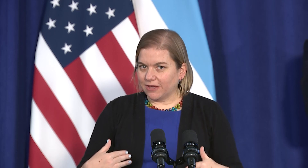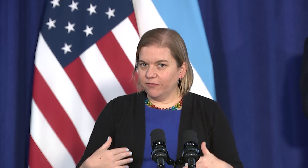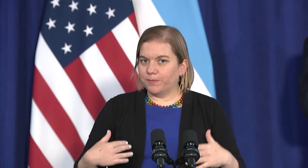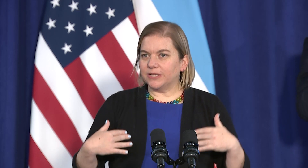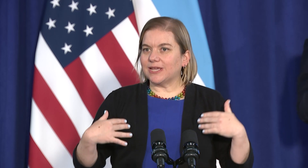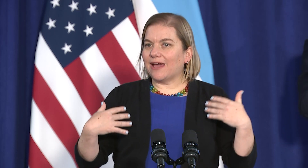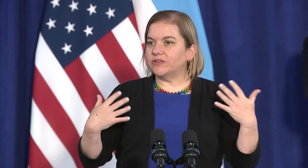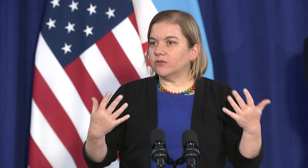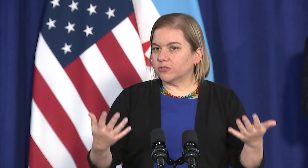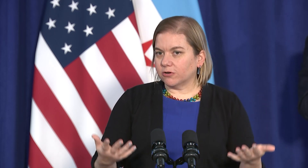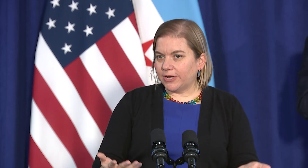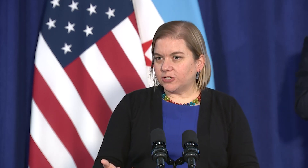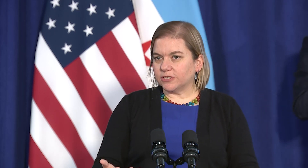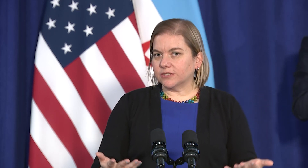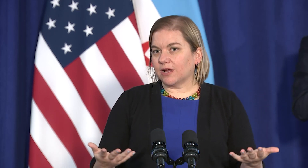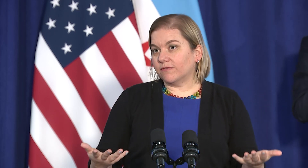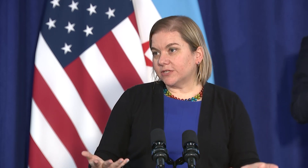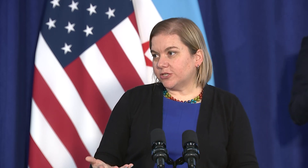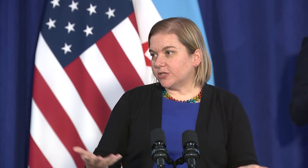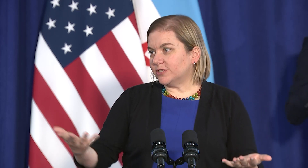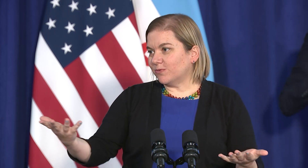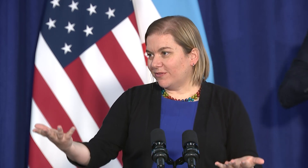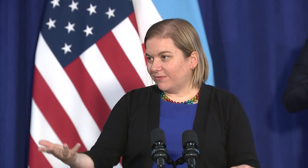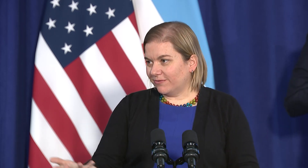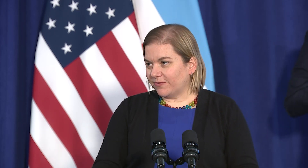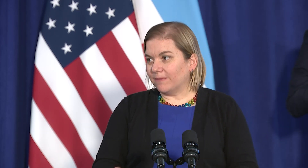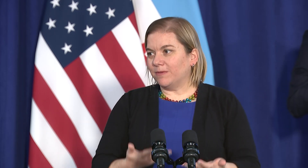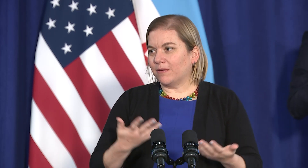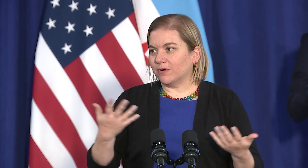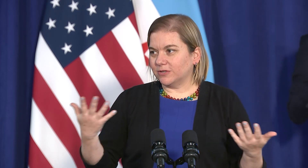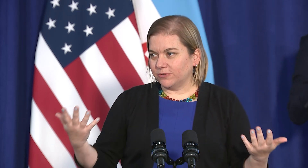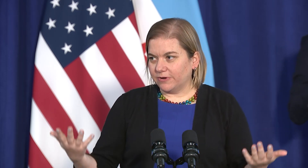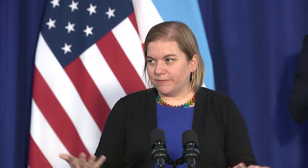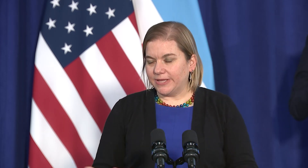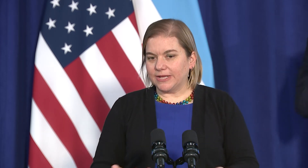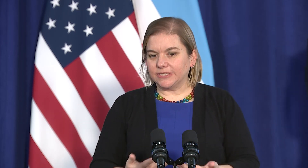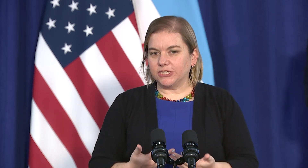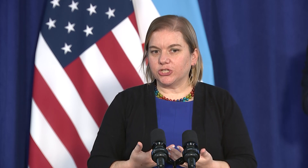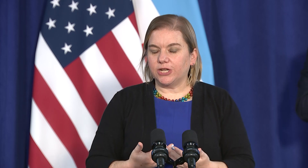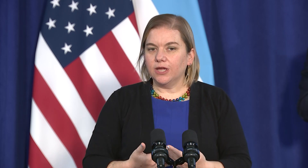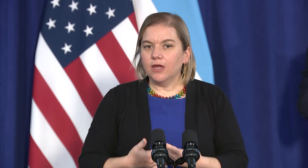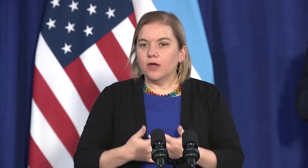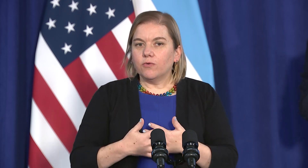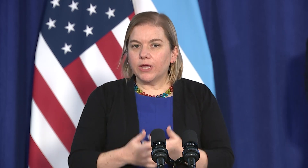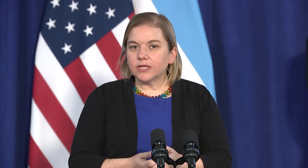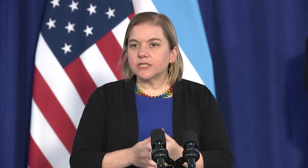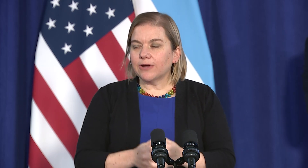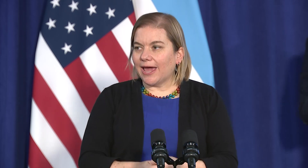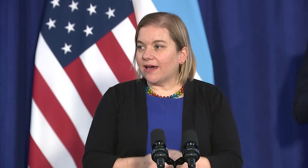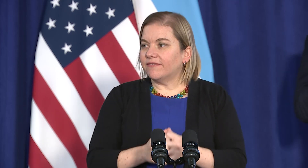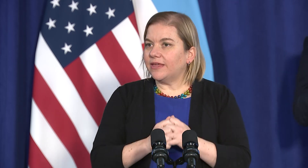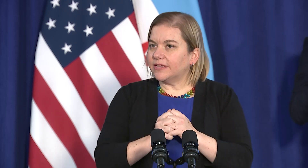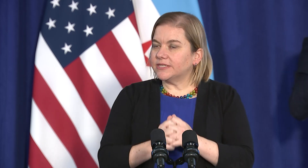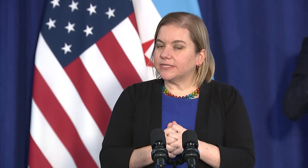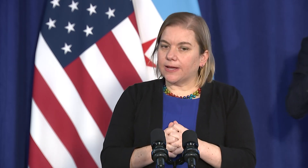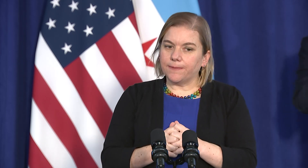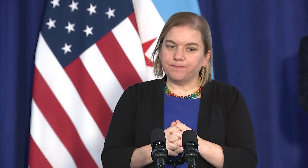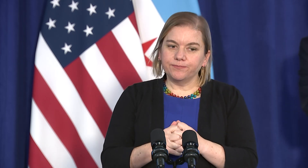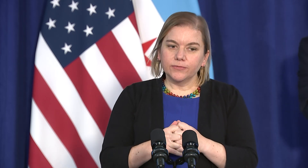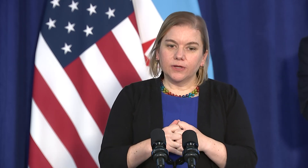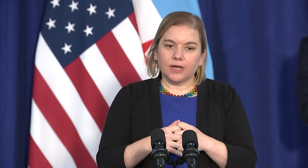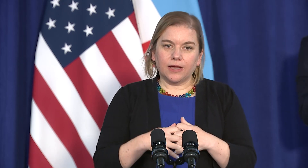vaccinated yourself, but it's having those courageous conversations with family members who have made that decision. We also have